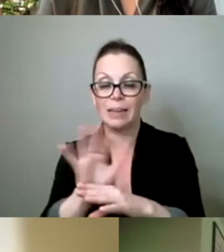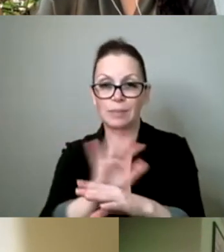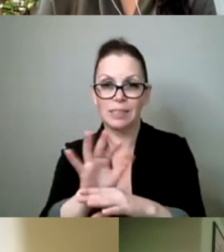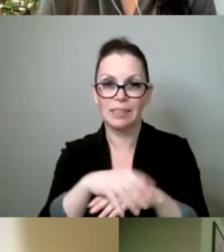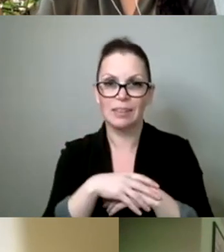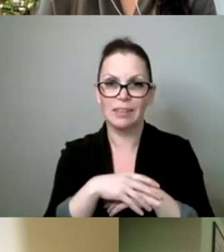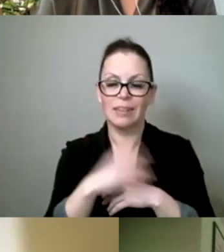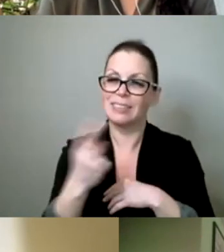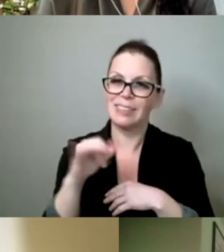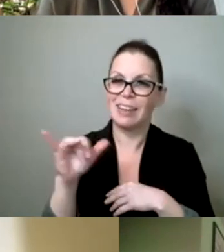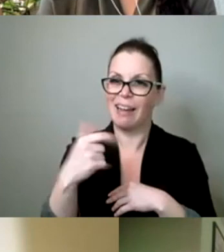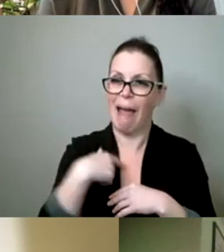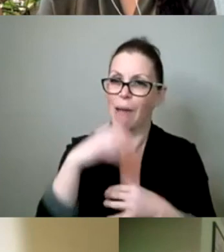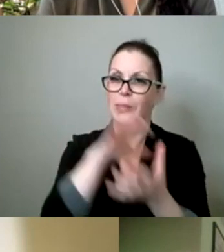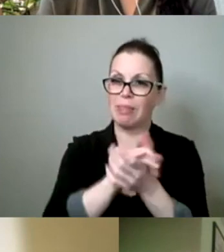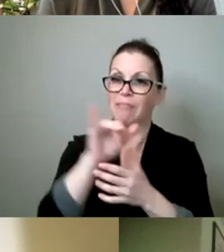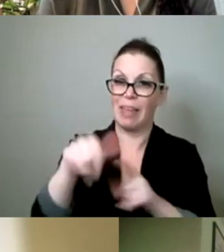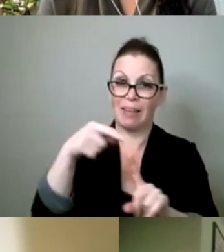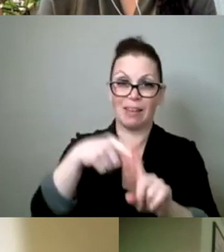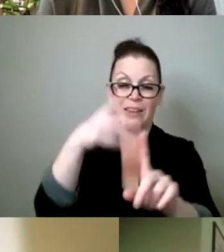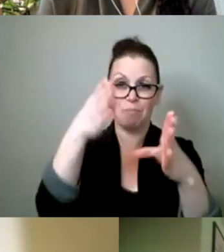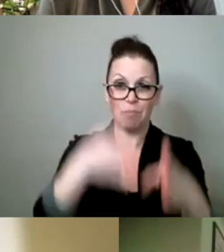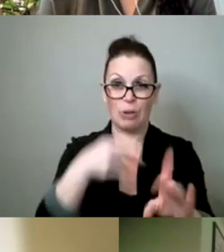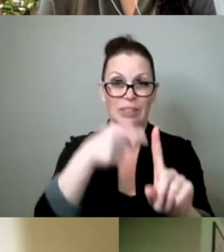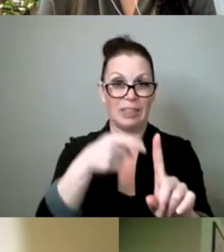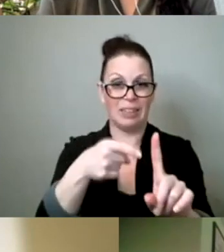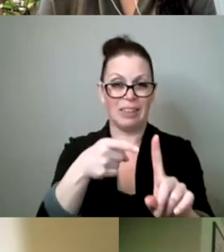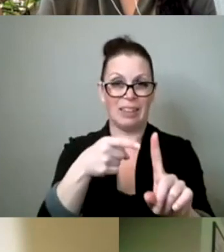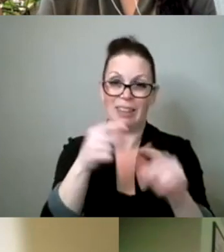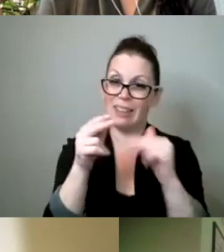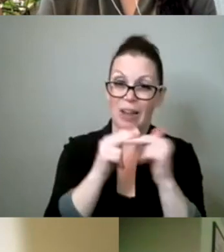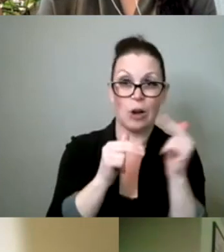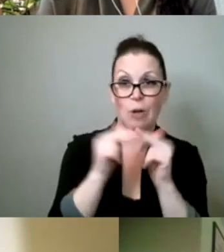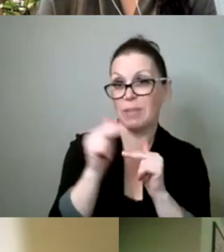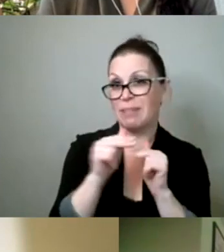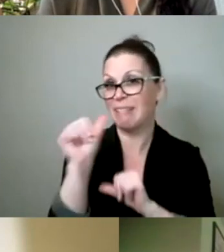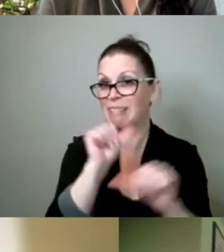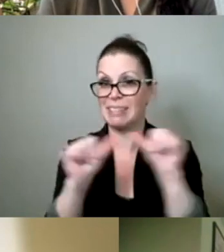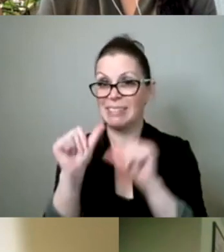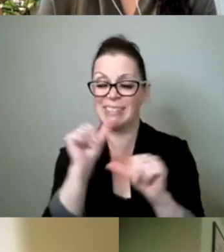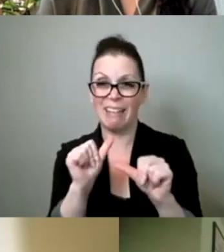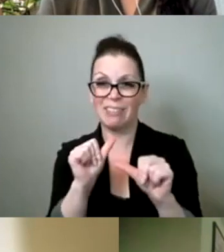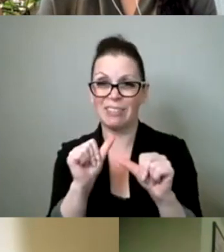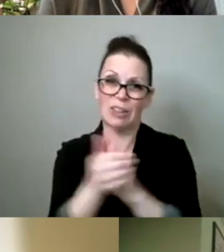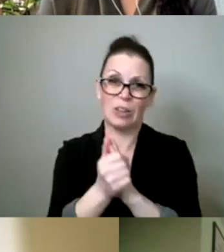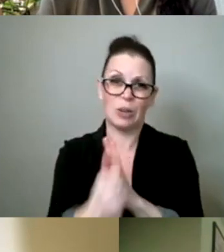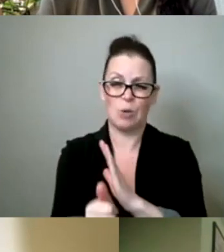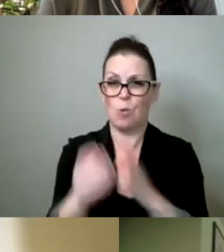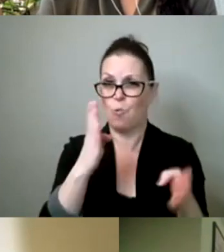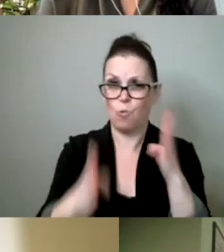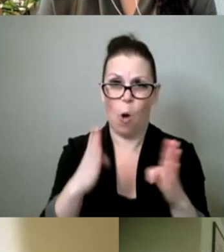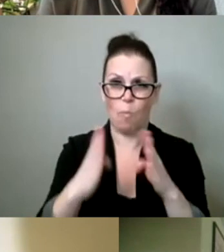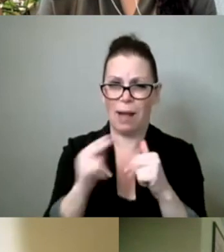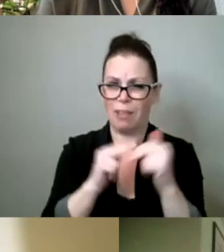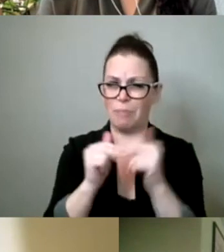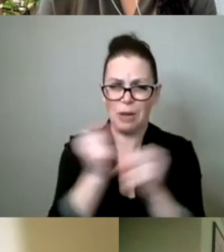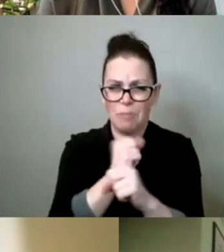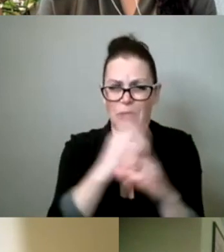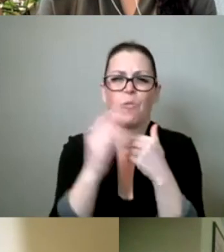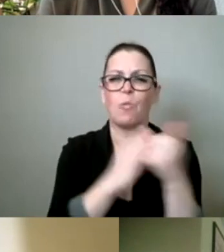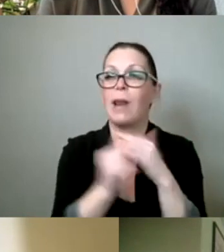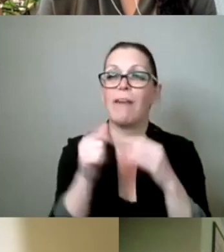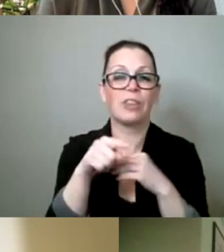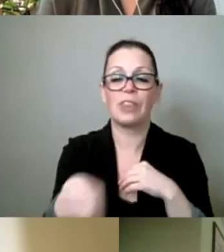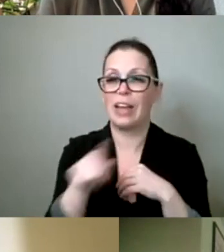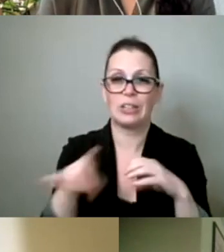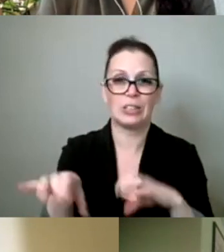this is this person, they are building this scientific robot that builds bombs, whatever it is they're doing,